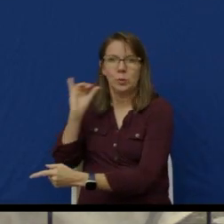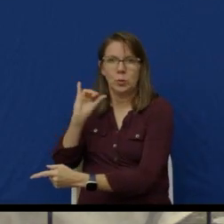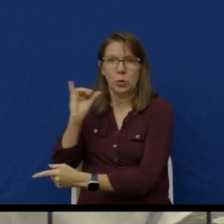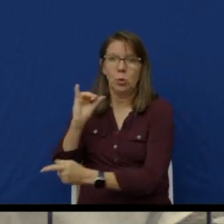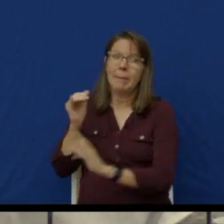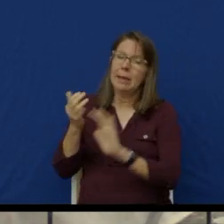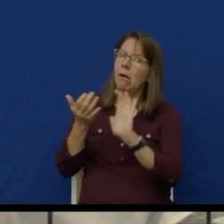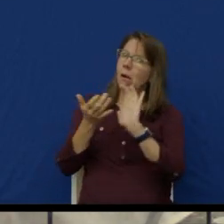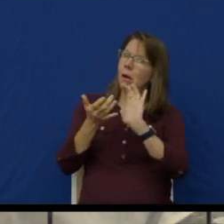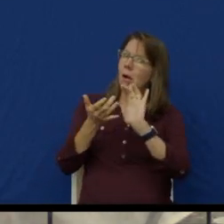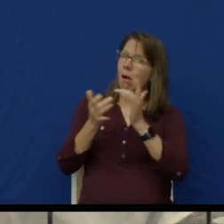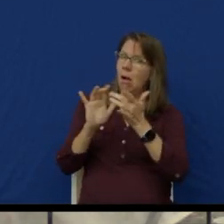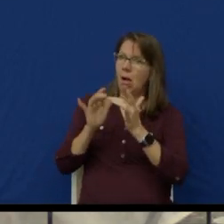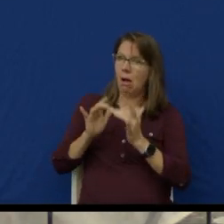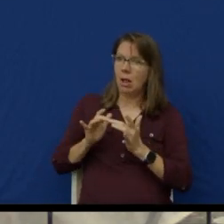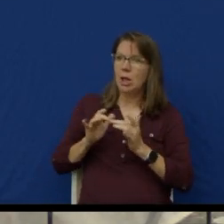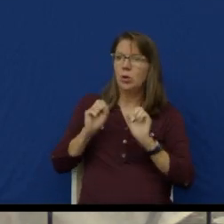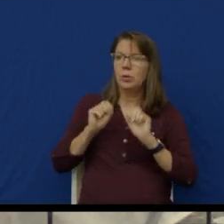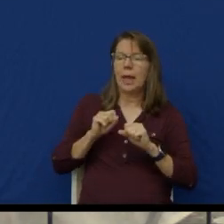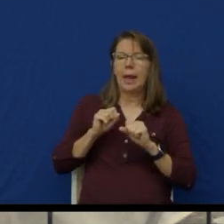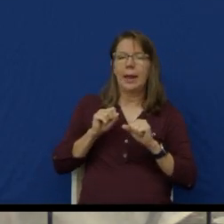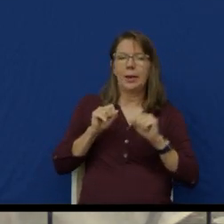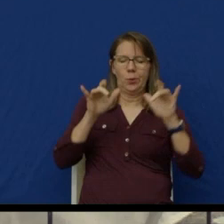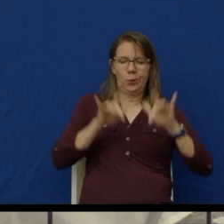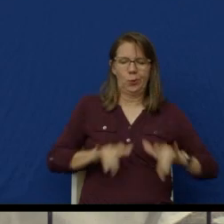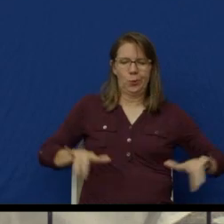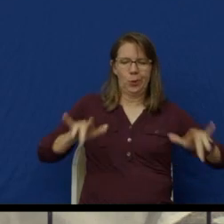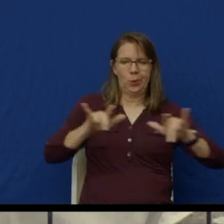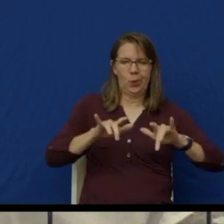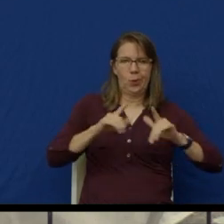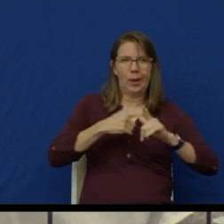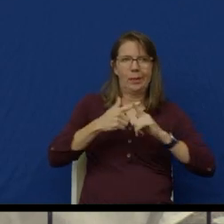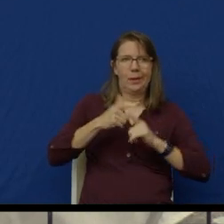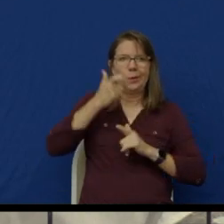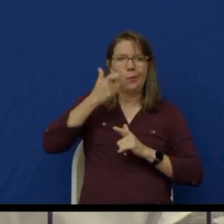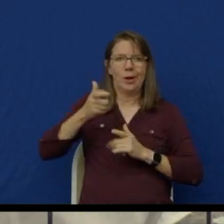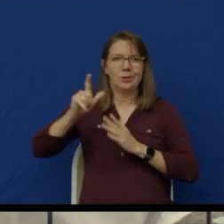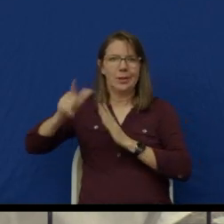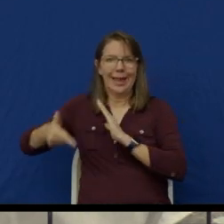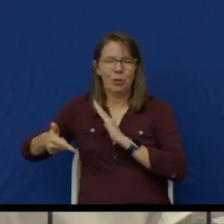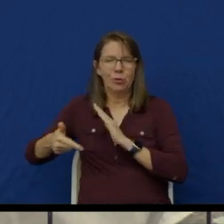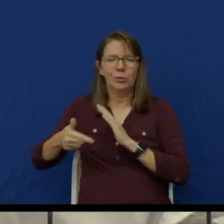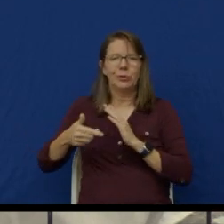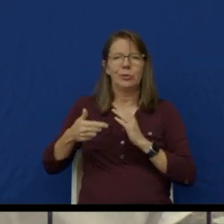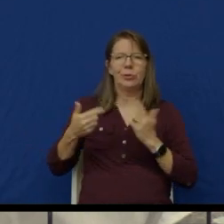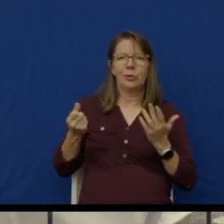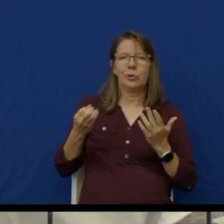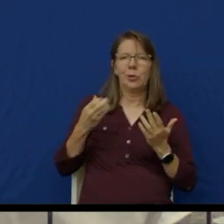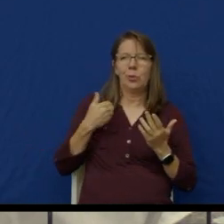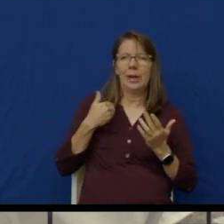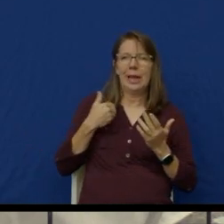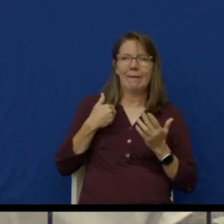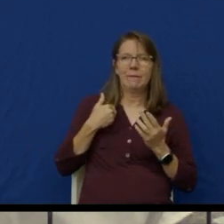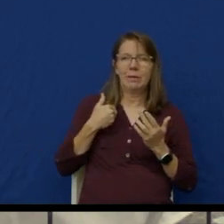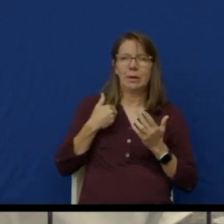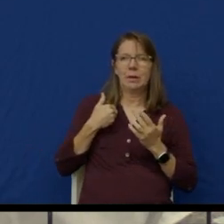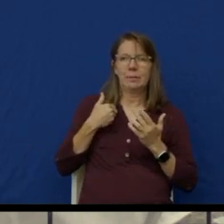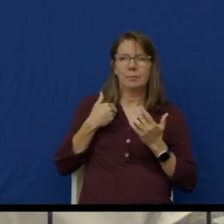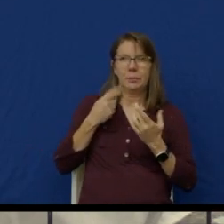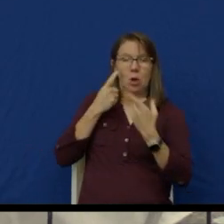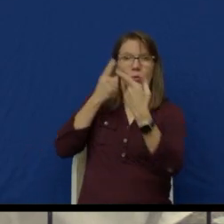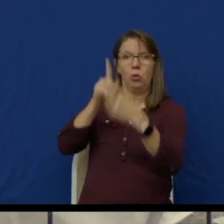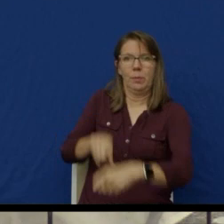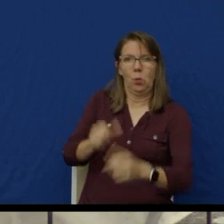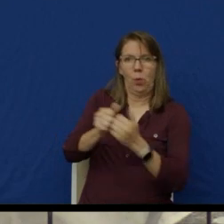because you can record it and watch it later that way and on demand. And so we actually have an initiative with them